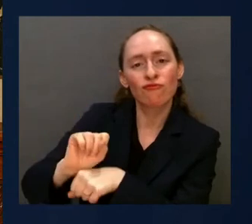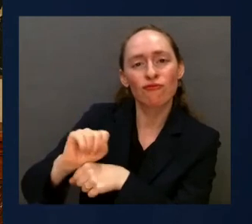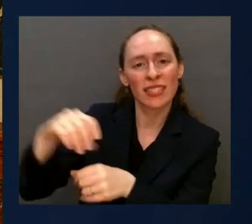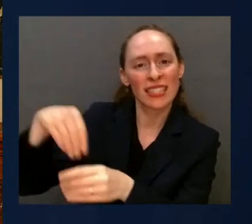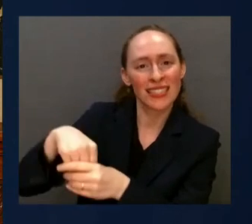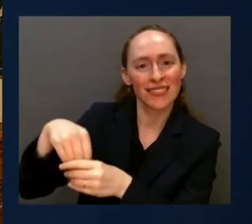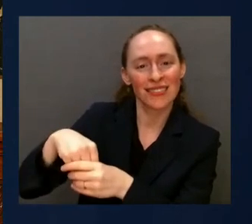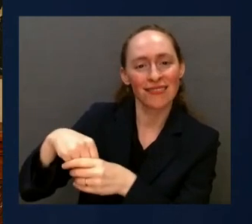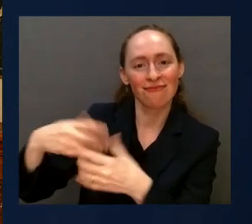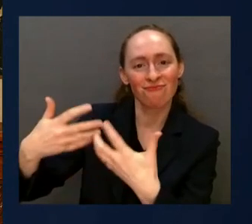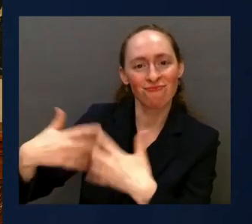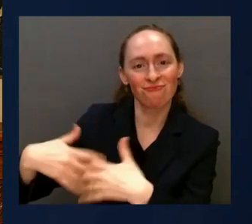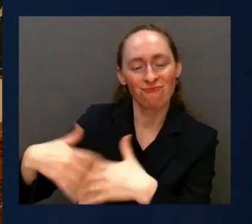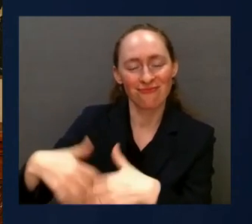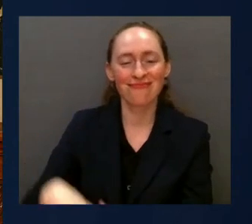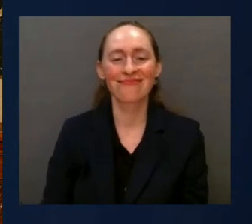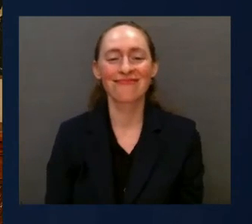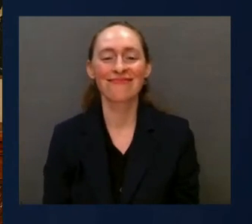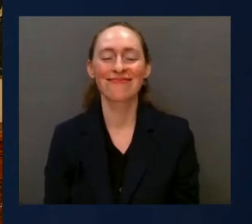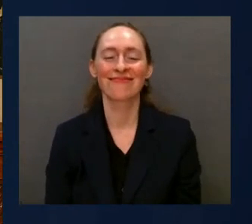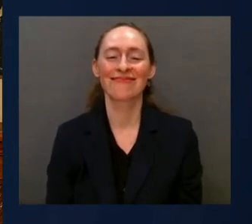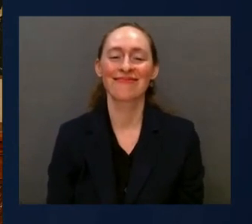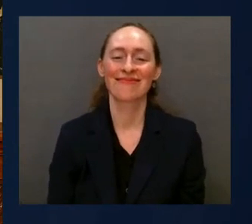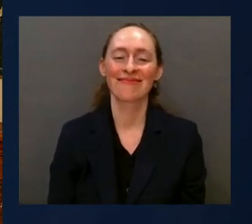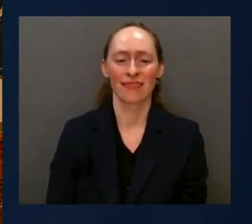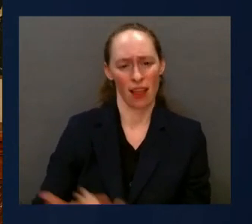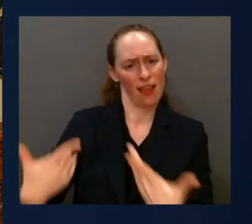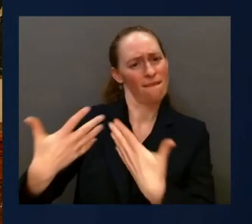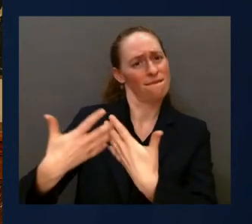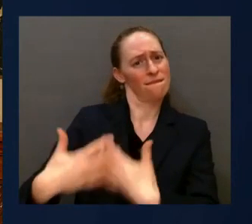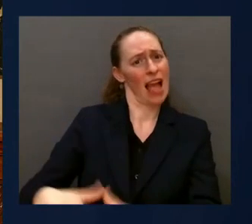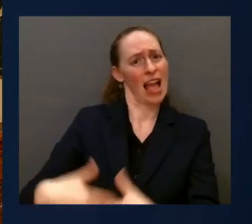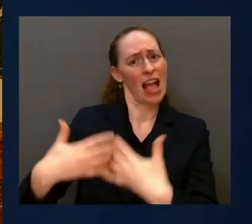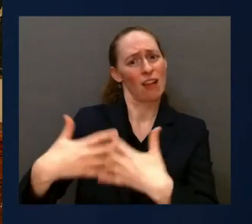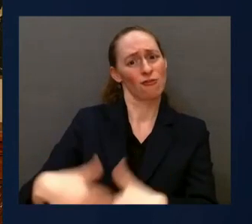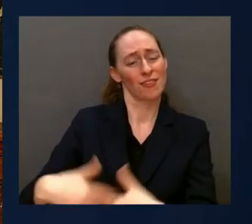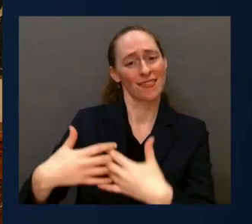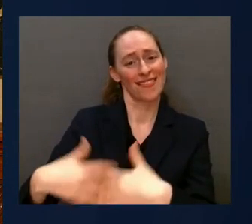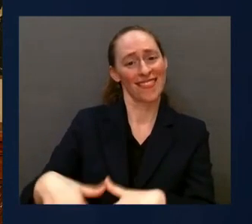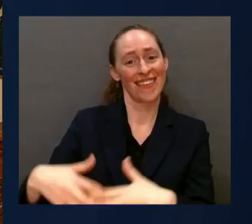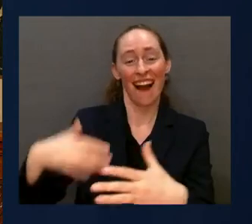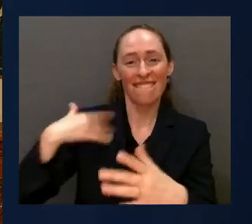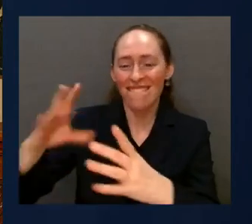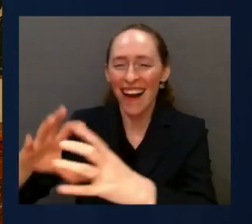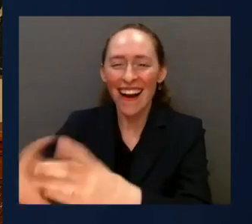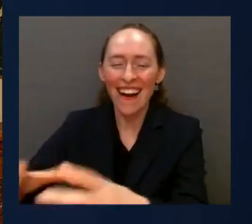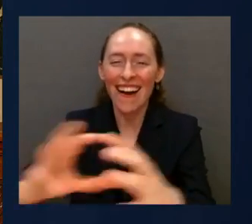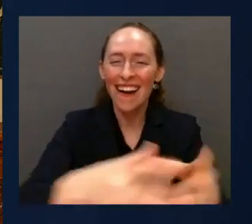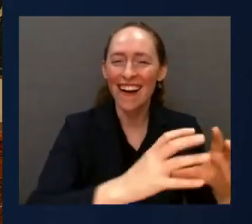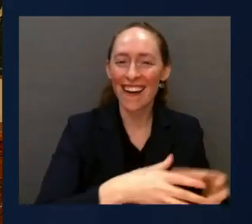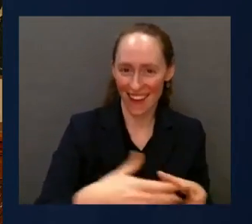paying an average of $130,000 a year, and many do not require a college degree.